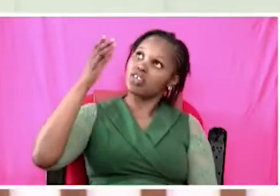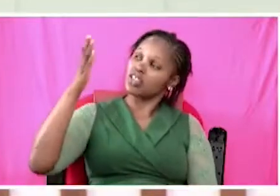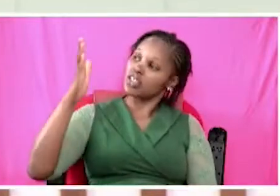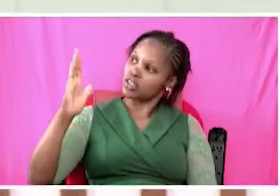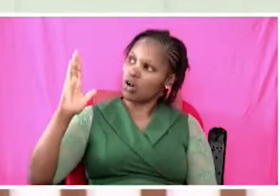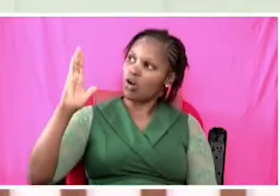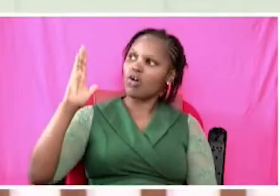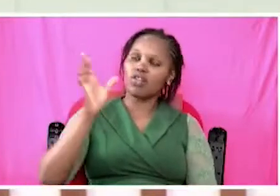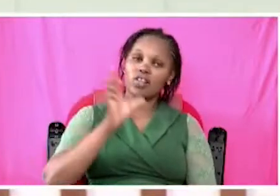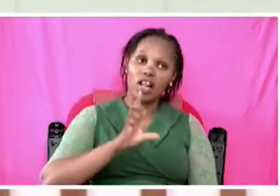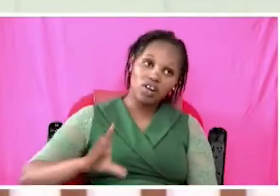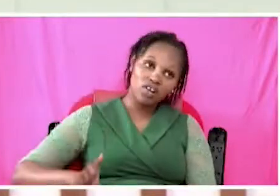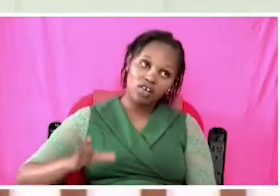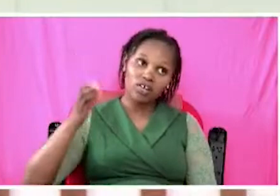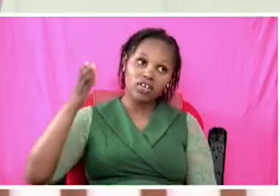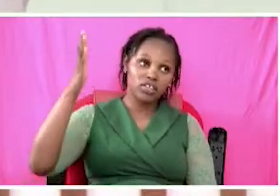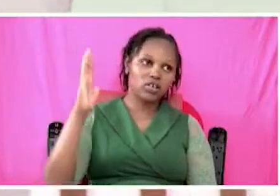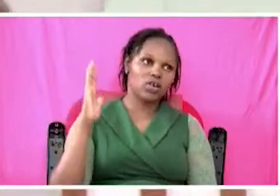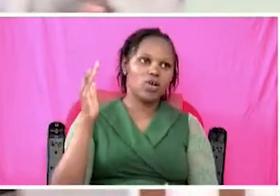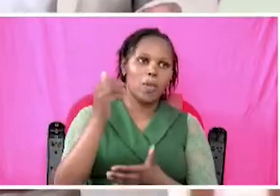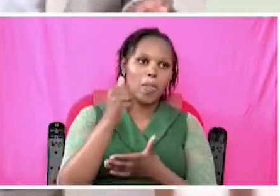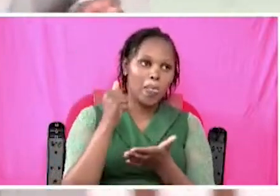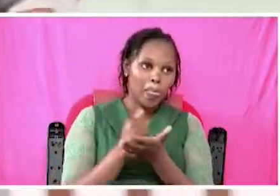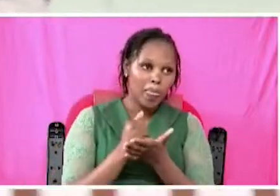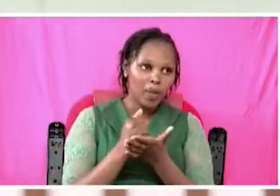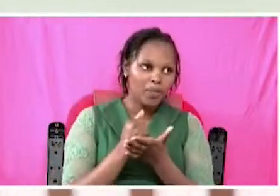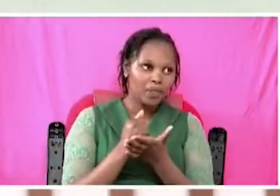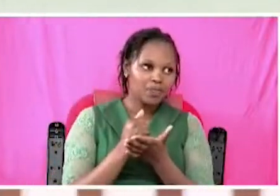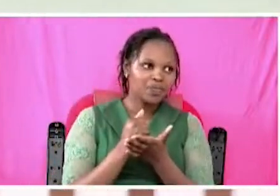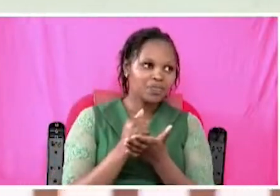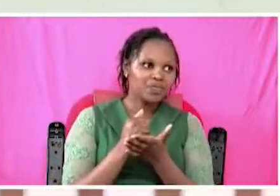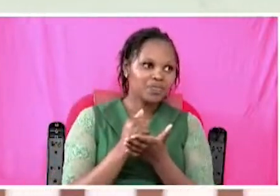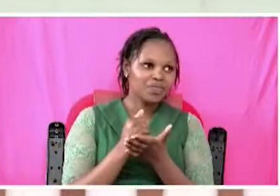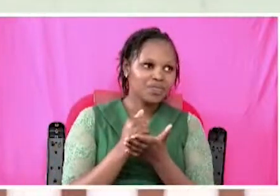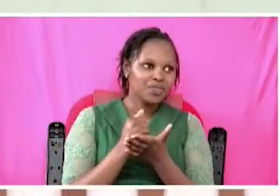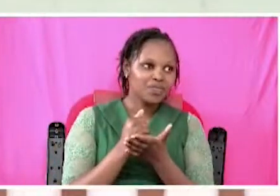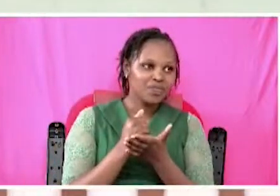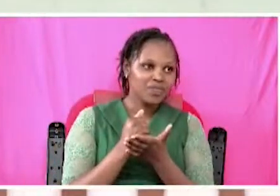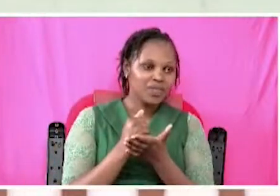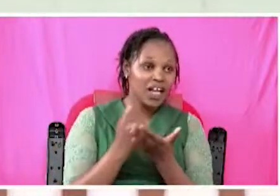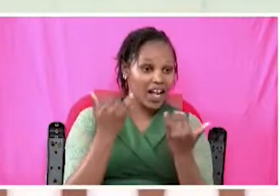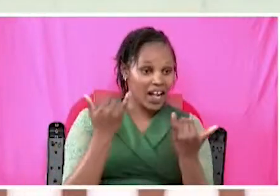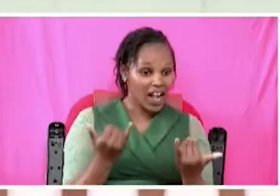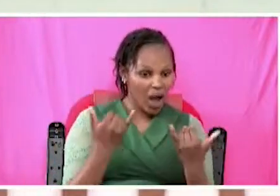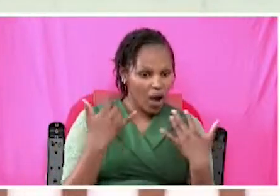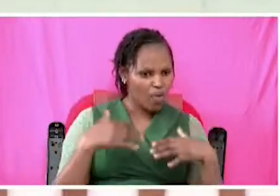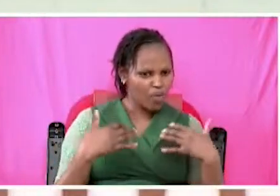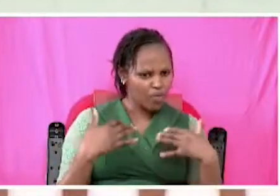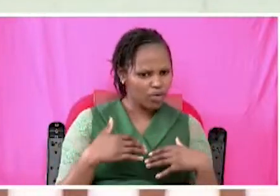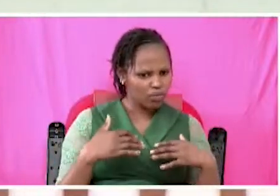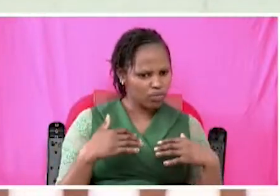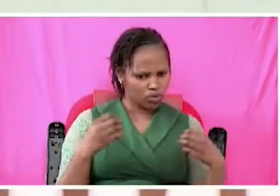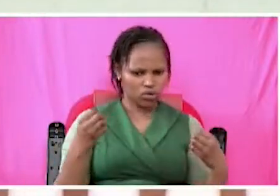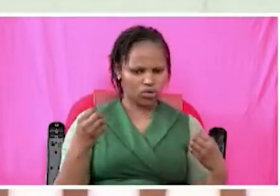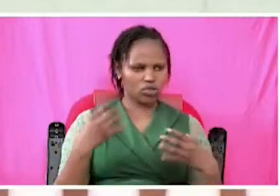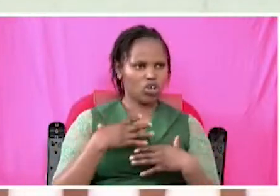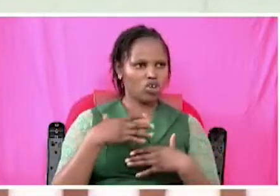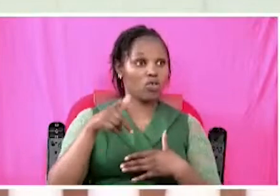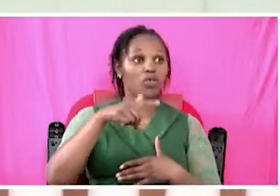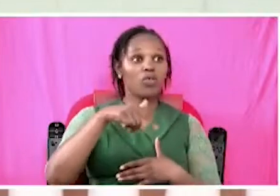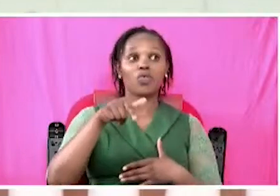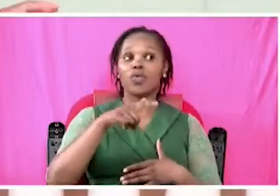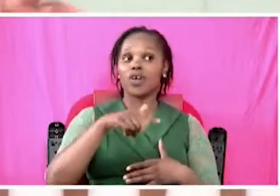is God. Amen. Finally, a revival comes. Now people realize we were